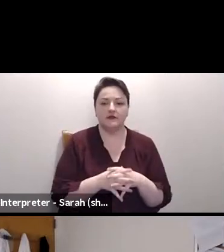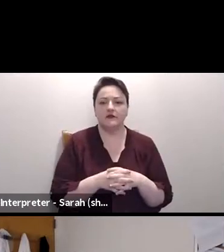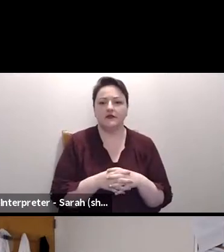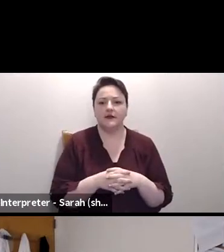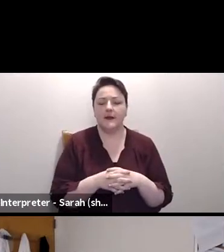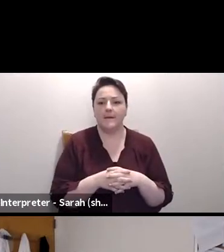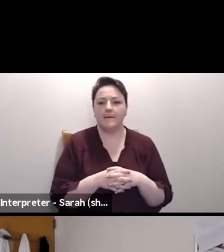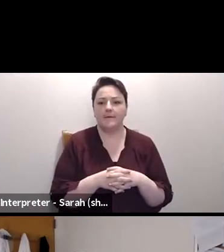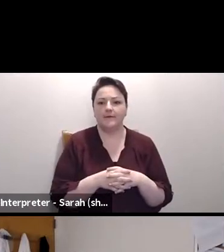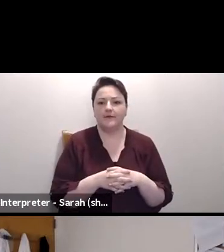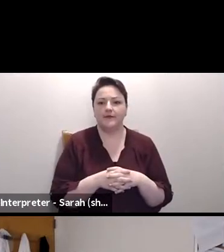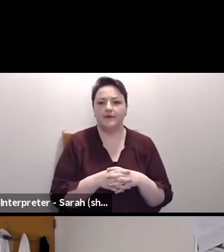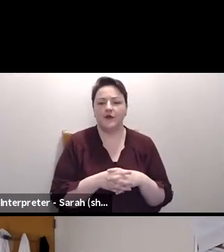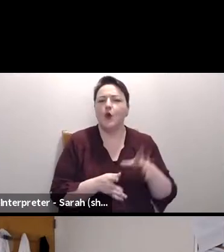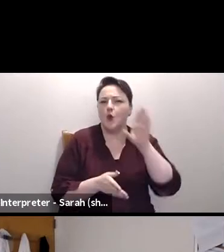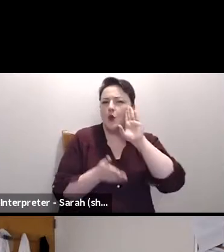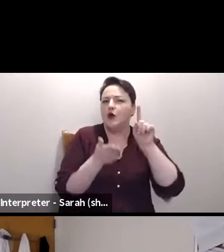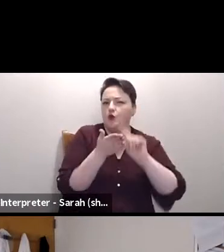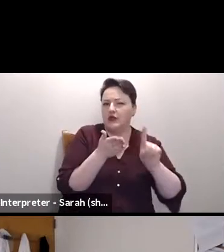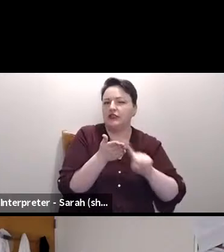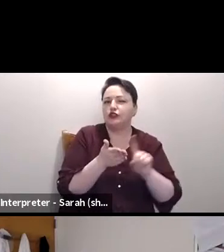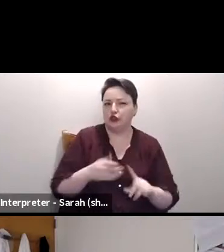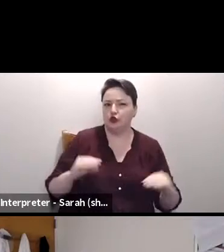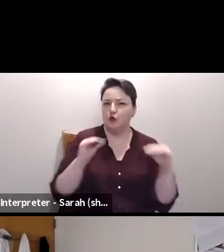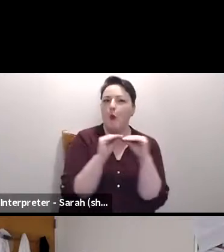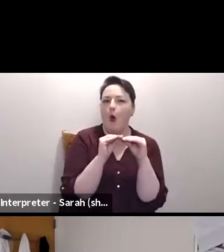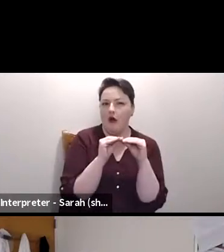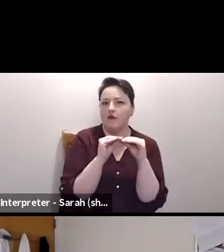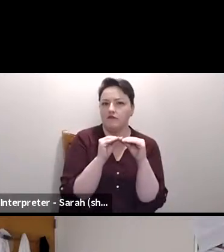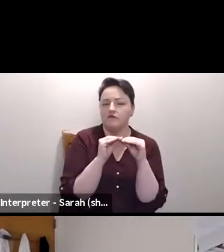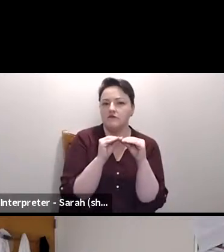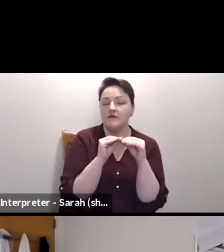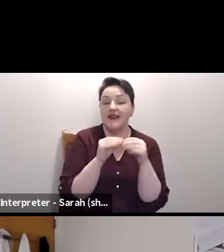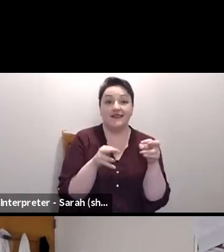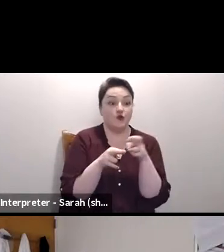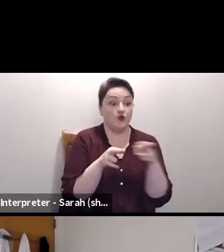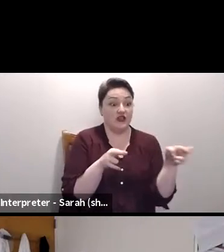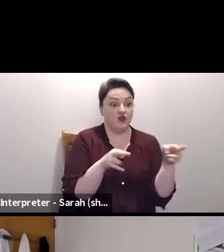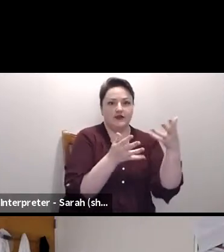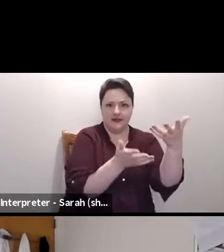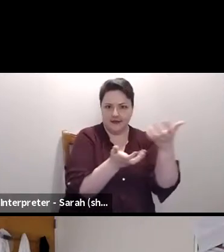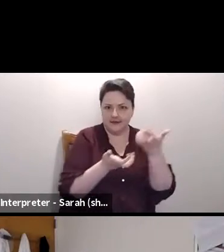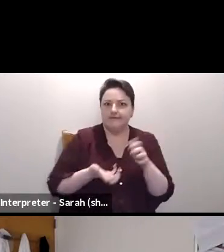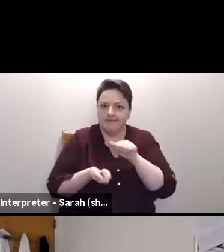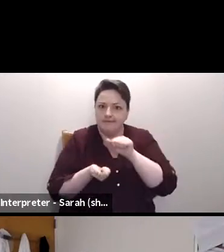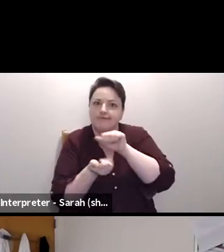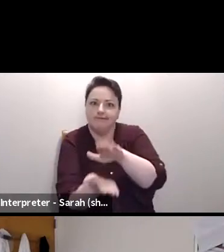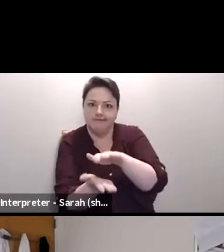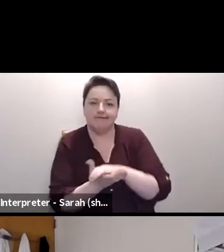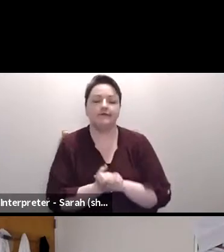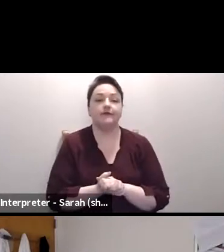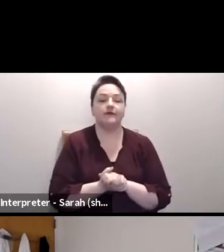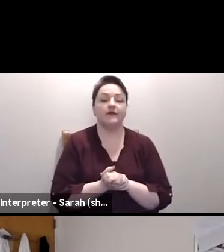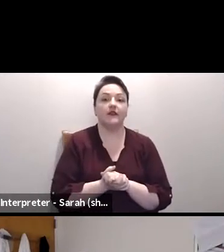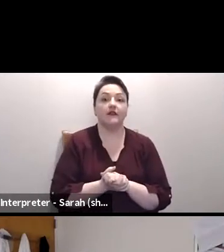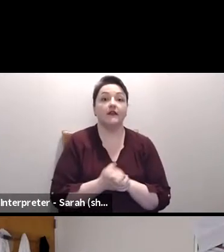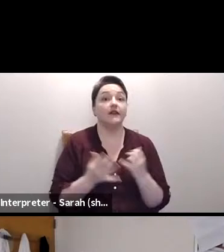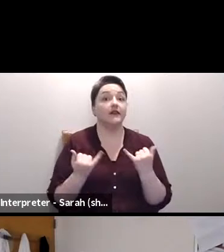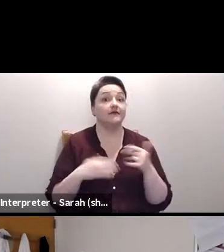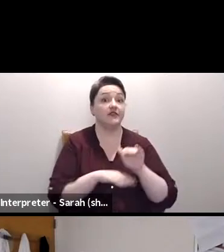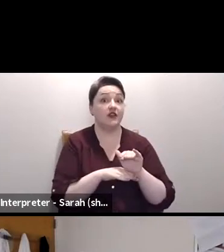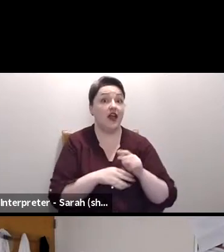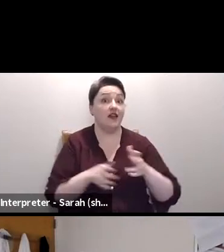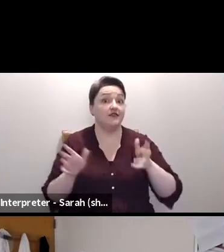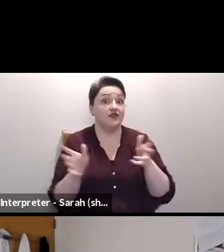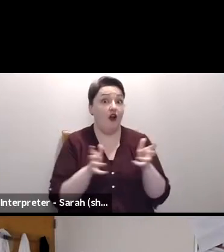will do research. We'll make sure we get those resources out to them. And then based on this call, because we recognize that others